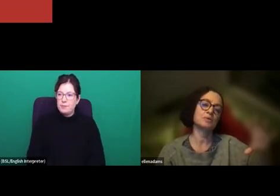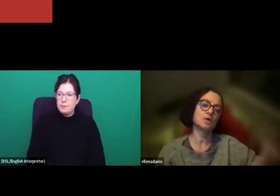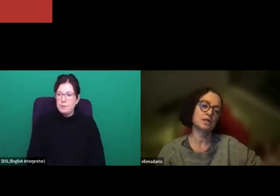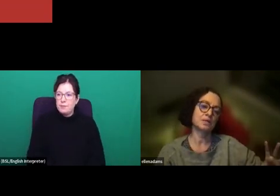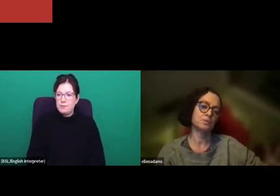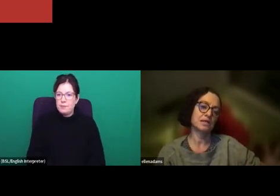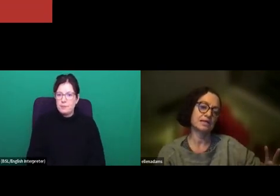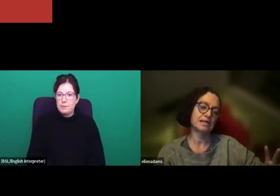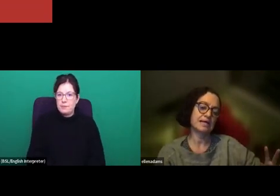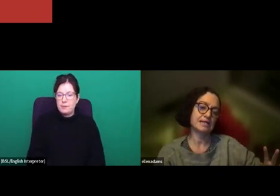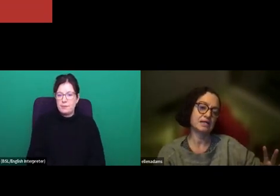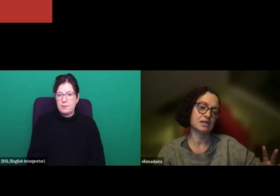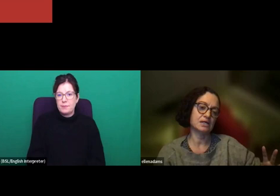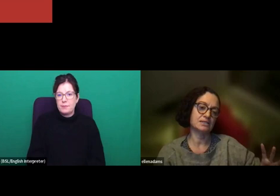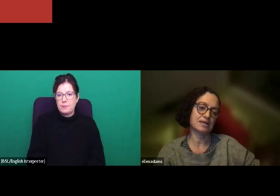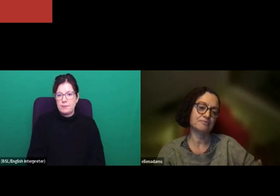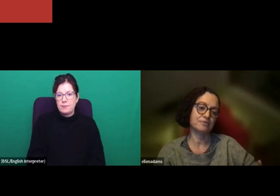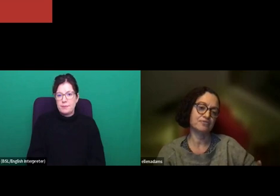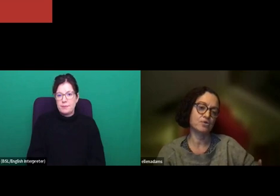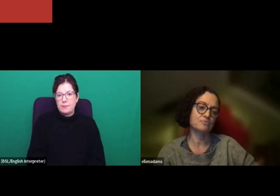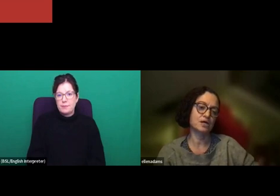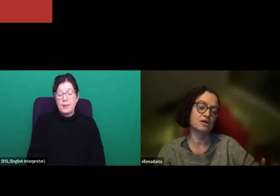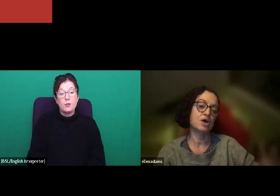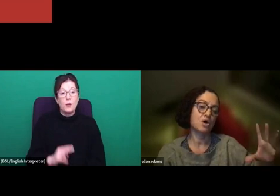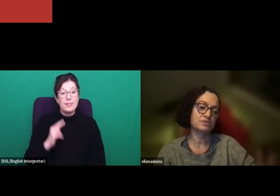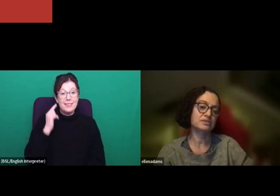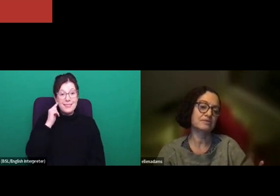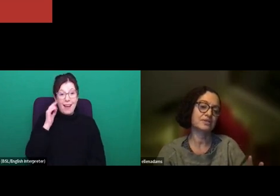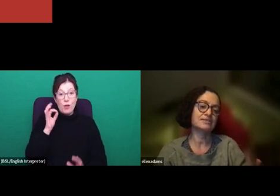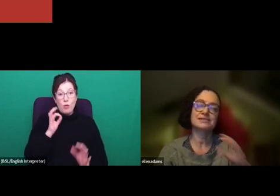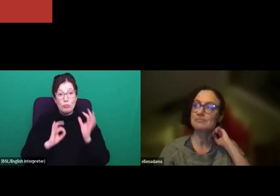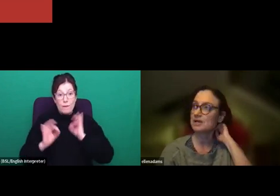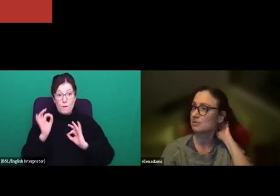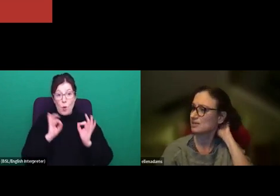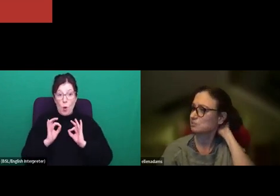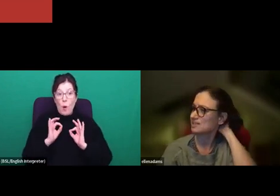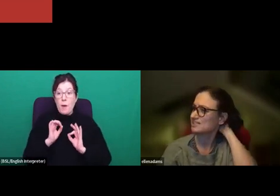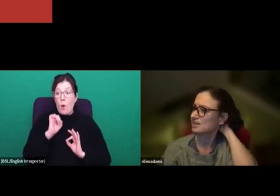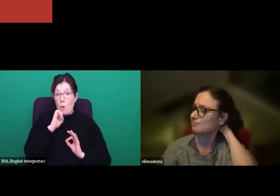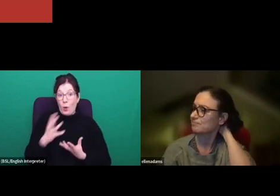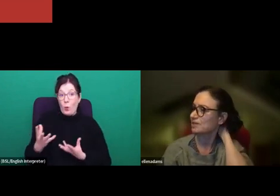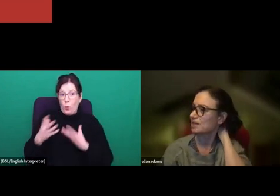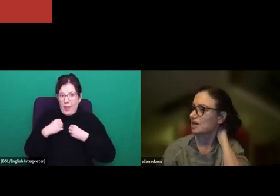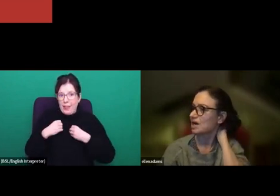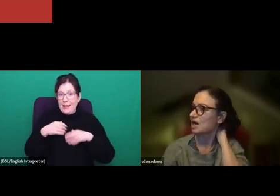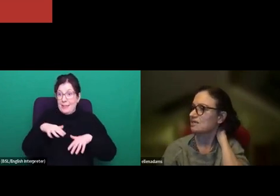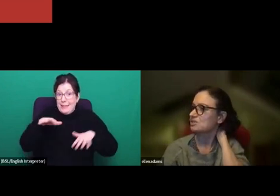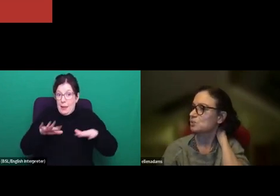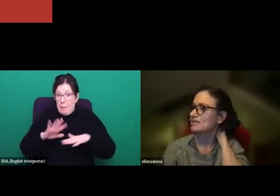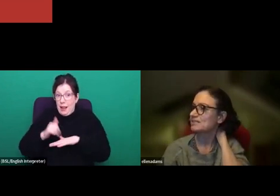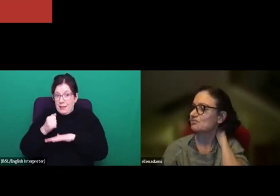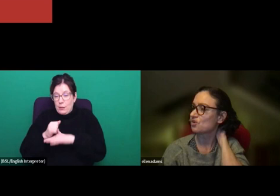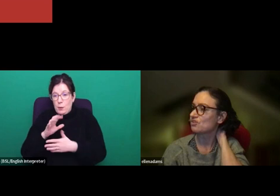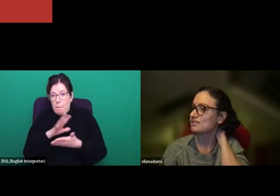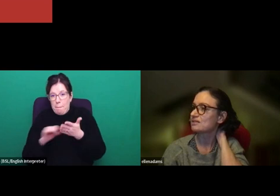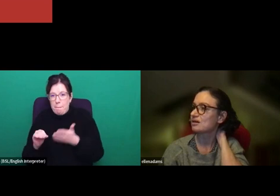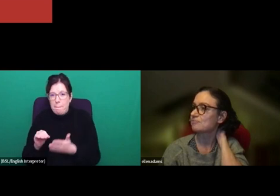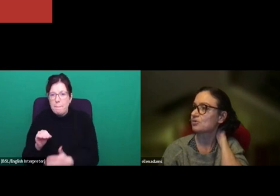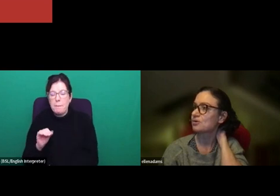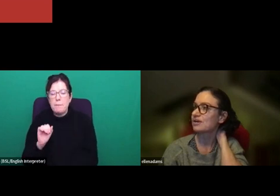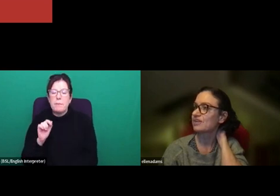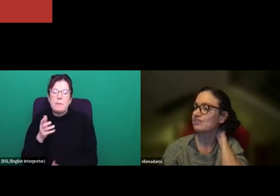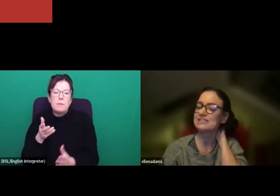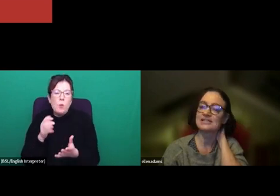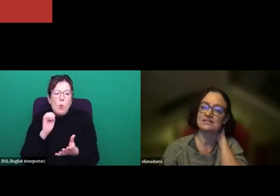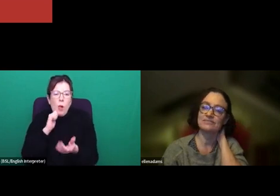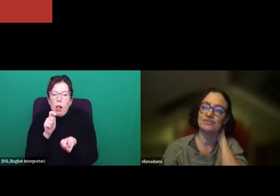I'm going to be working with a deaf performer on something similar with some tweaks. For